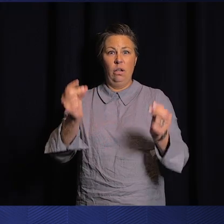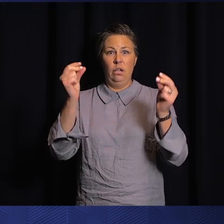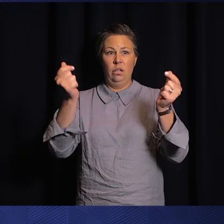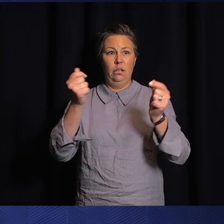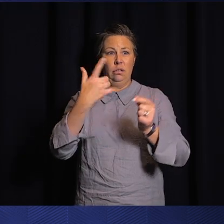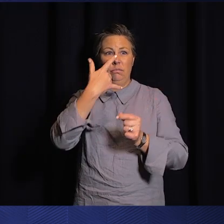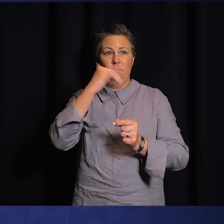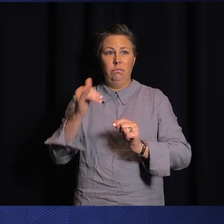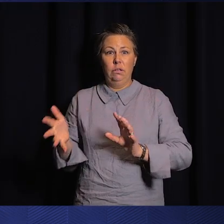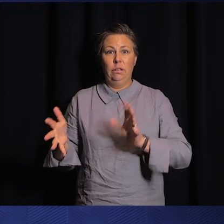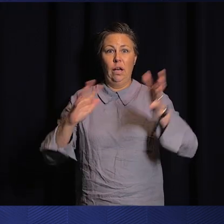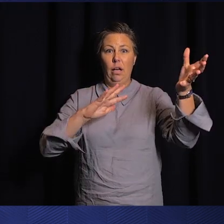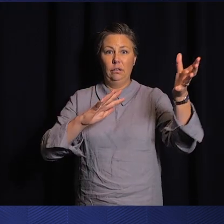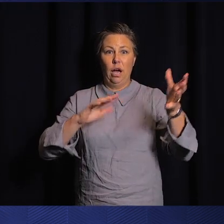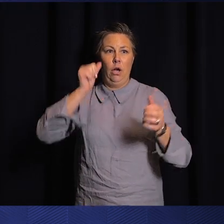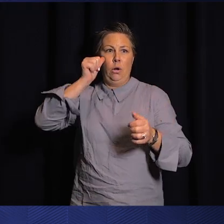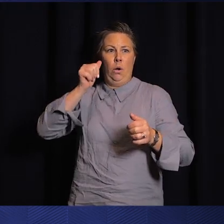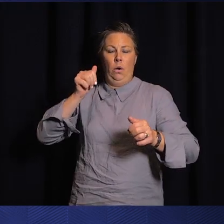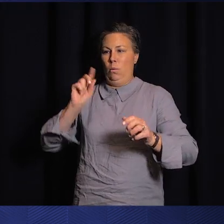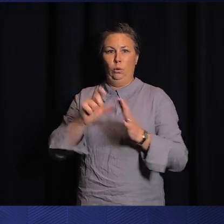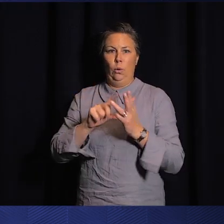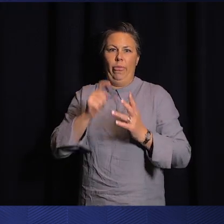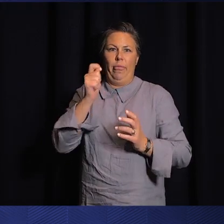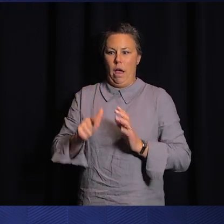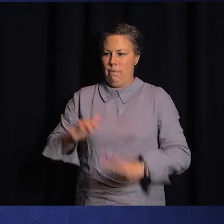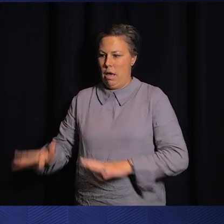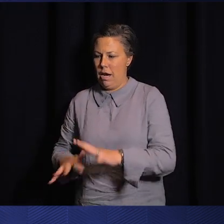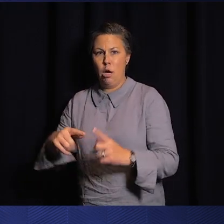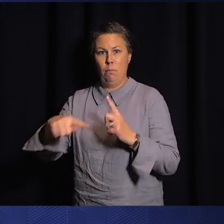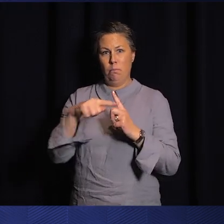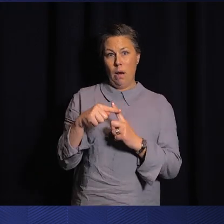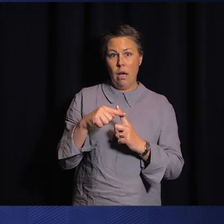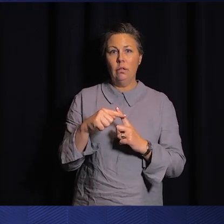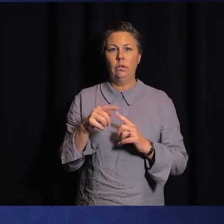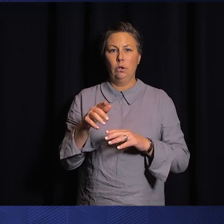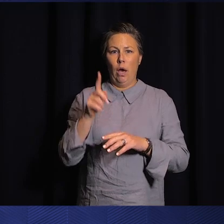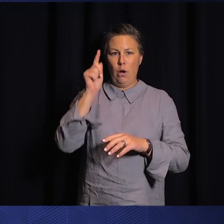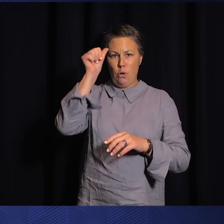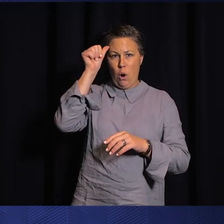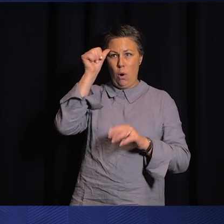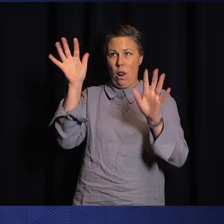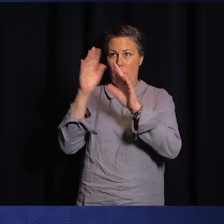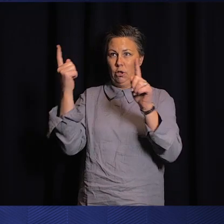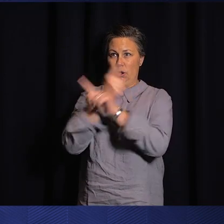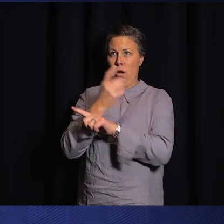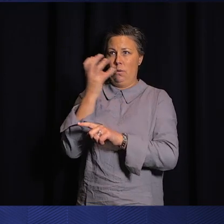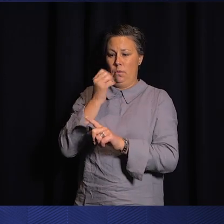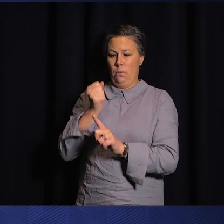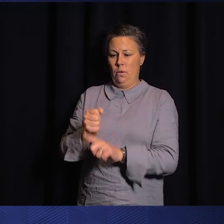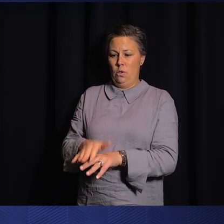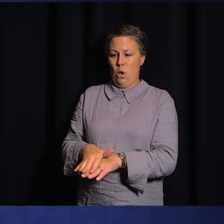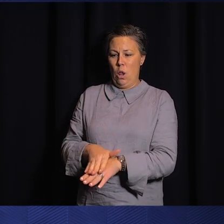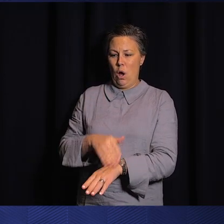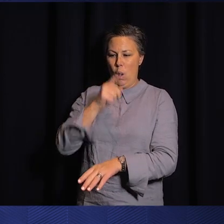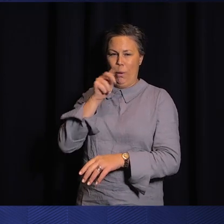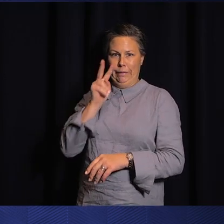disasters, because these are all the types of disasters that we face in Vanuatu. So we were also conscious to ensure